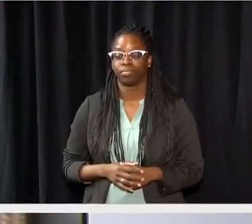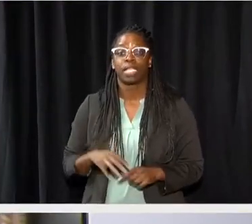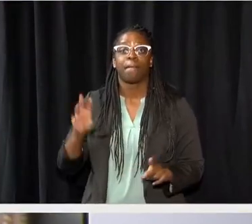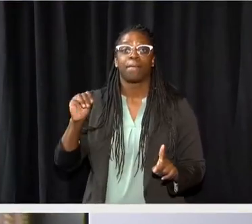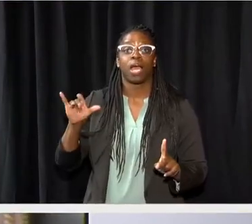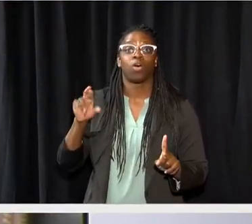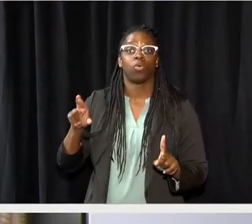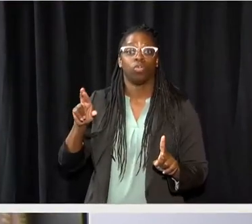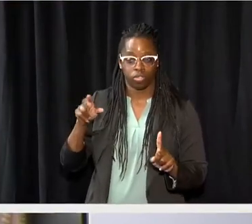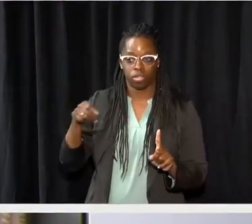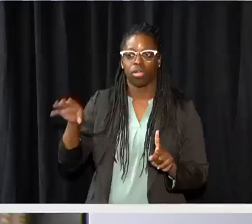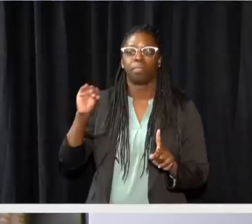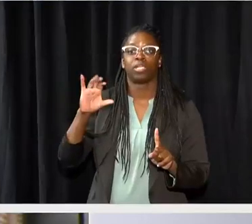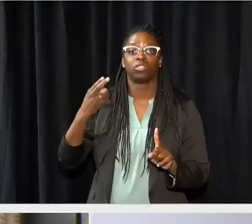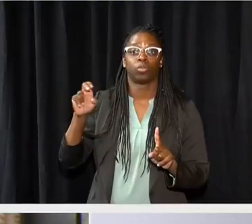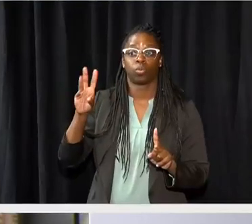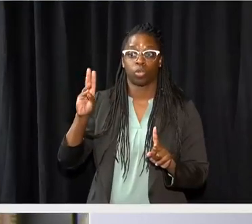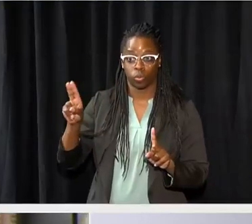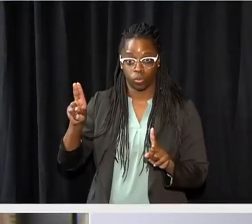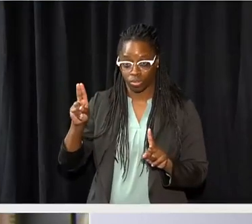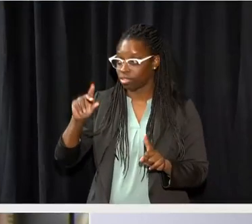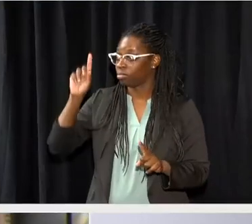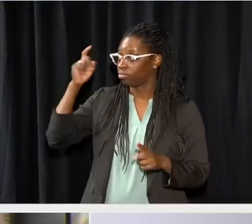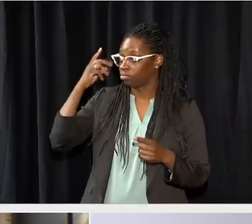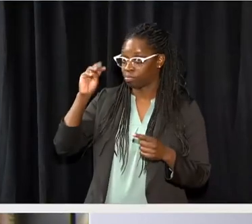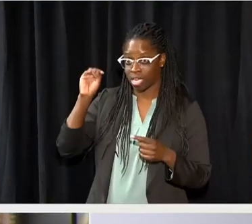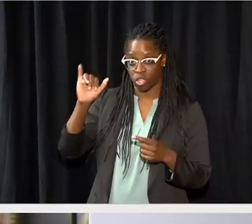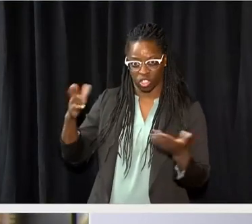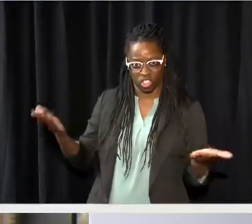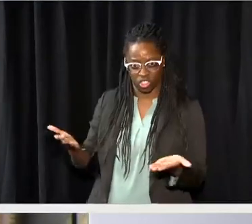Mayor Wu, mayors and local officials,